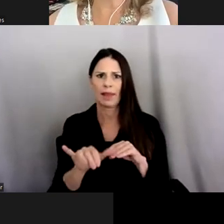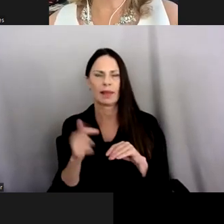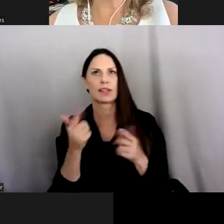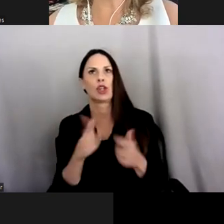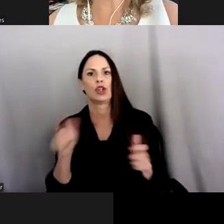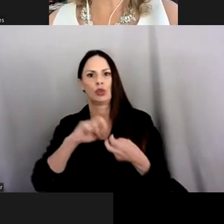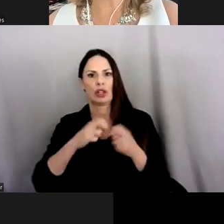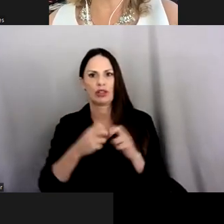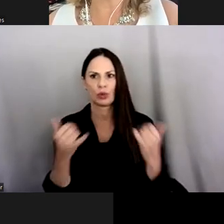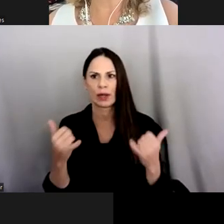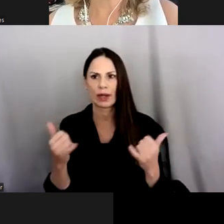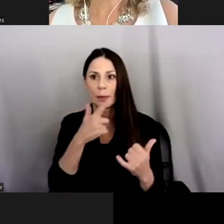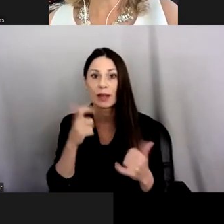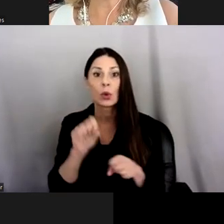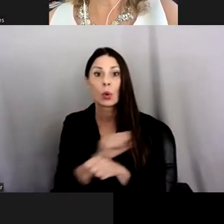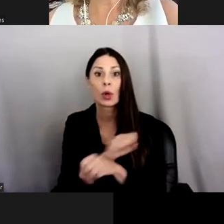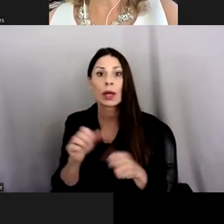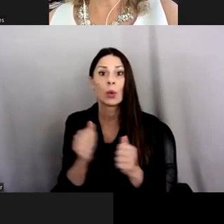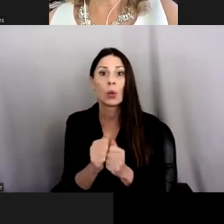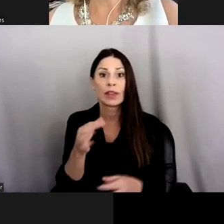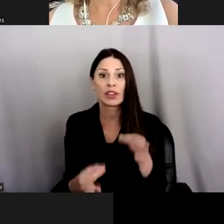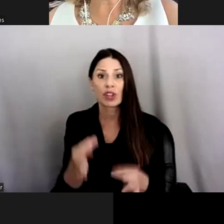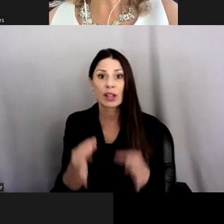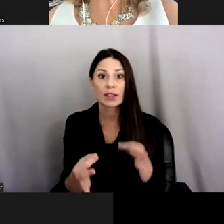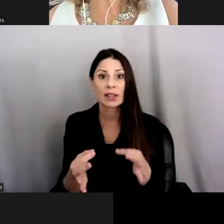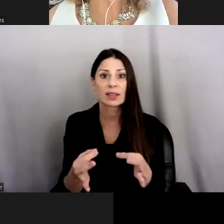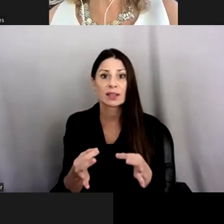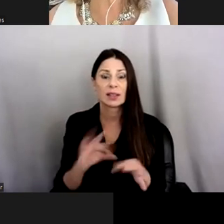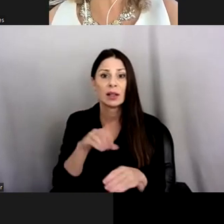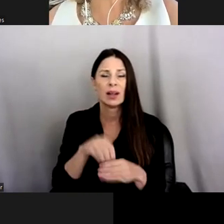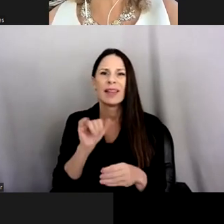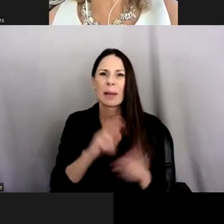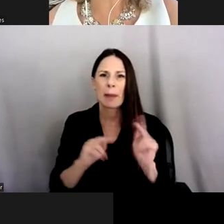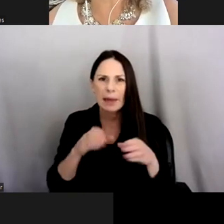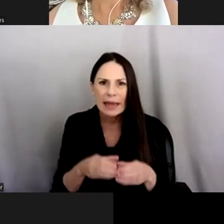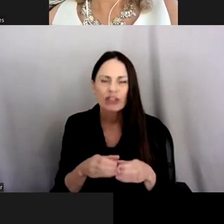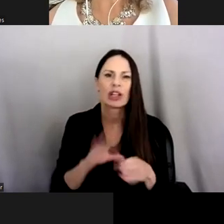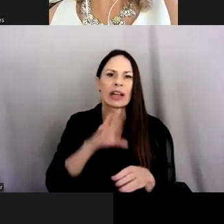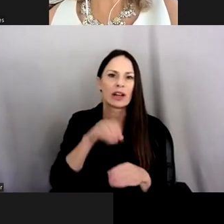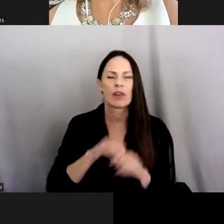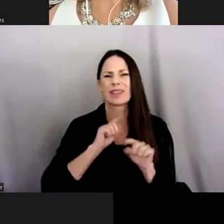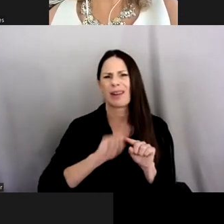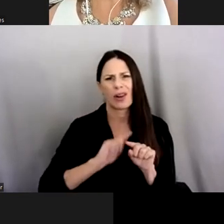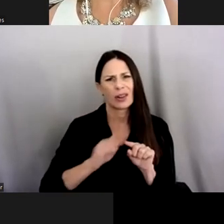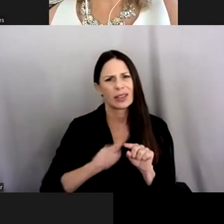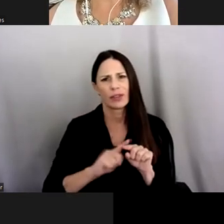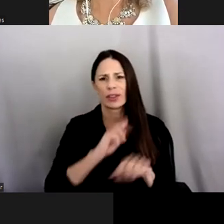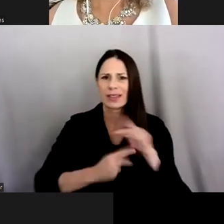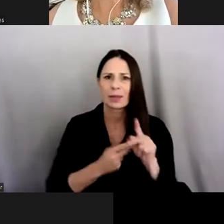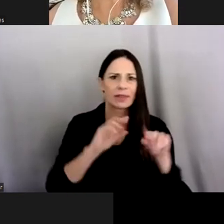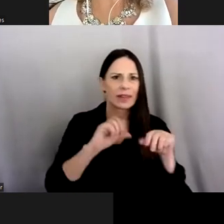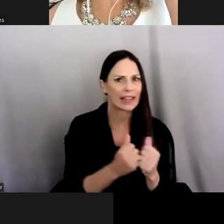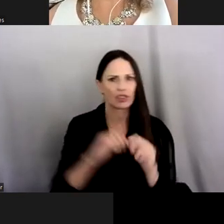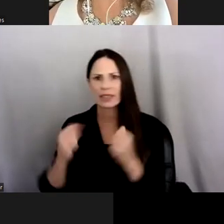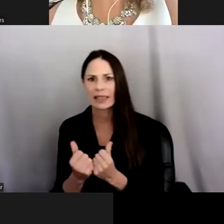because working with the justice involved population involves all kinds of agencies to get together, as well as the judicial branch,